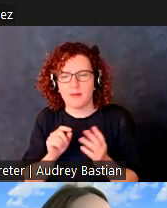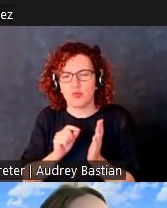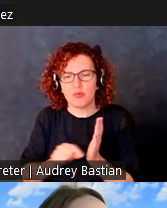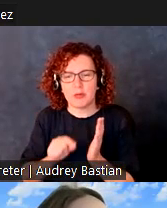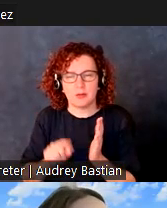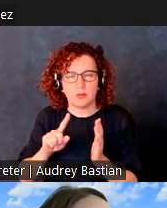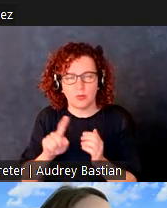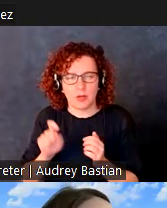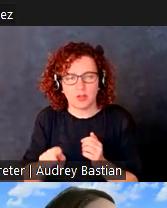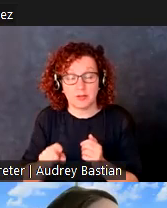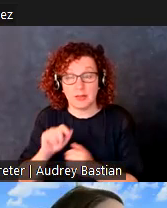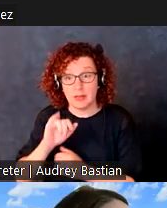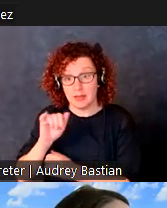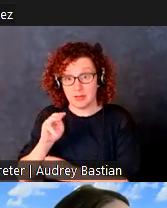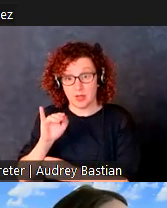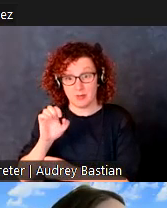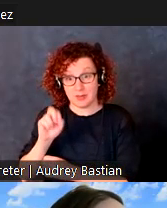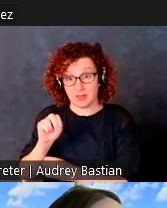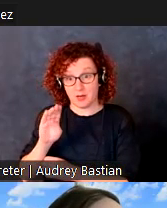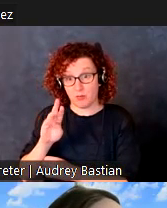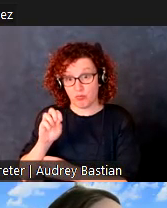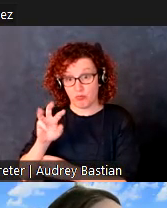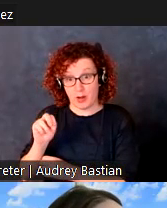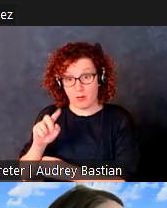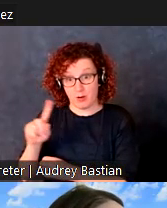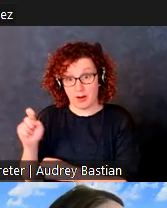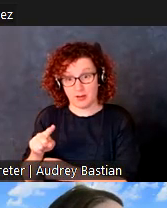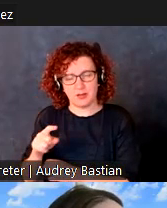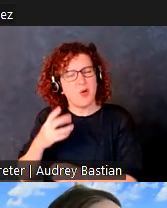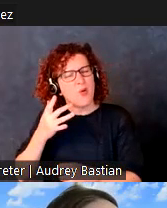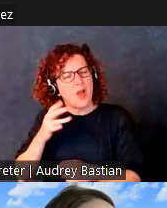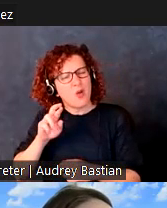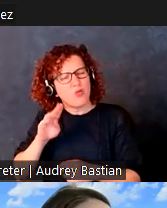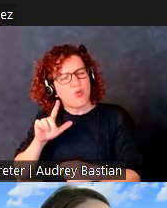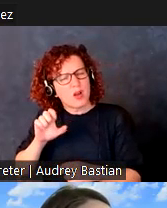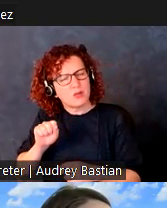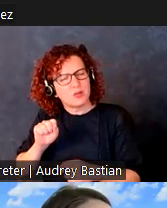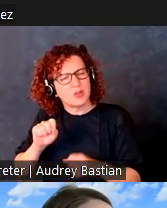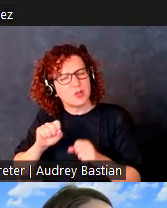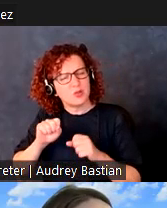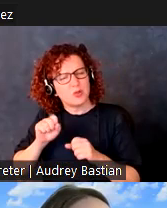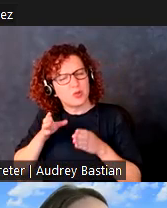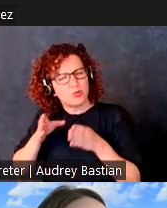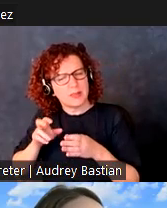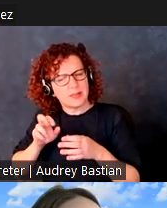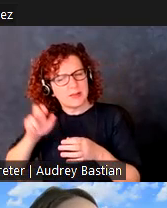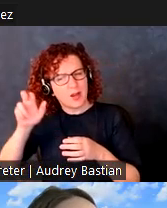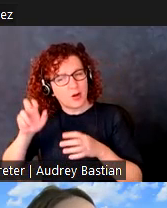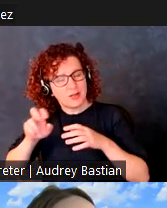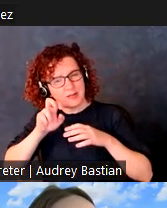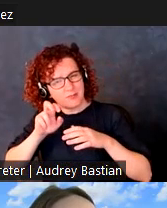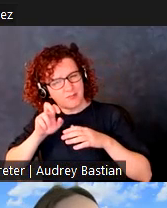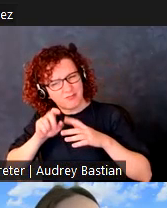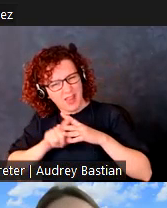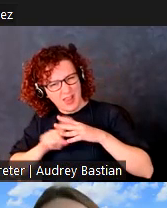with. Jameson Brown asks, why is the Ruggles Street stair going to be exit only? Is there an opportunity to